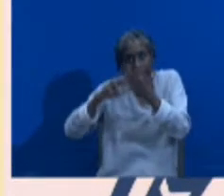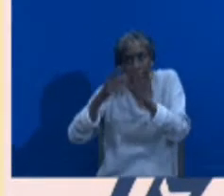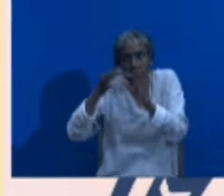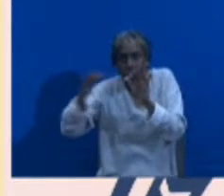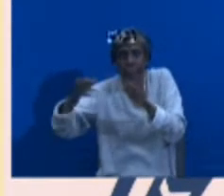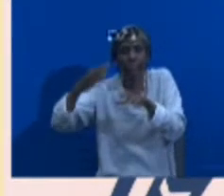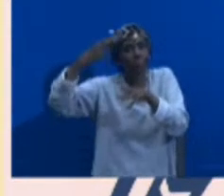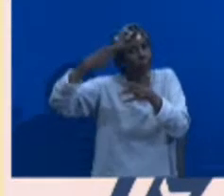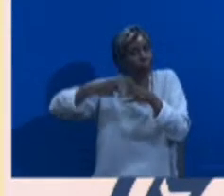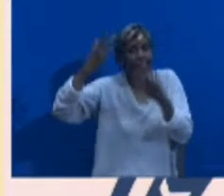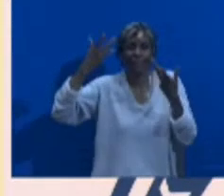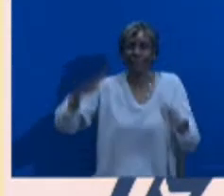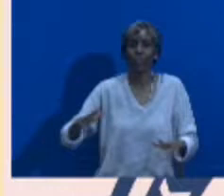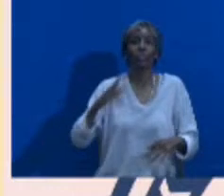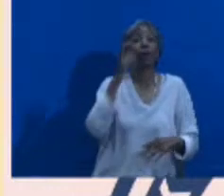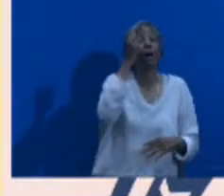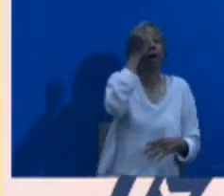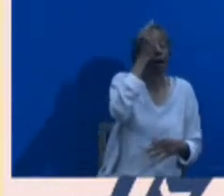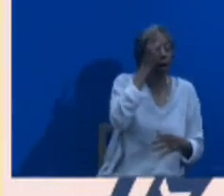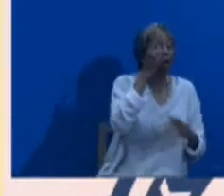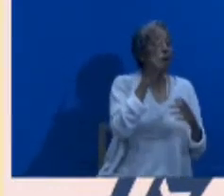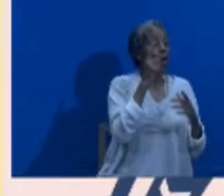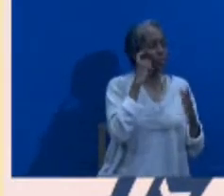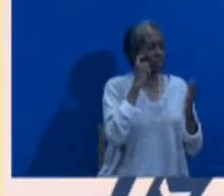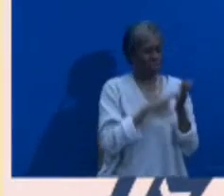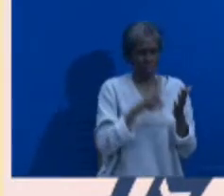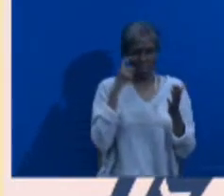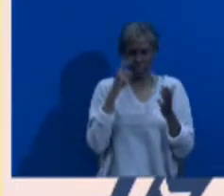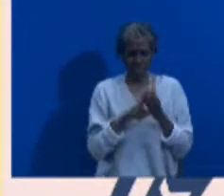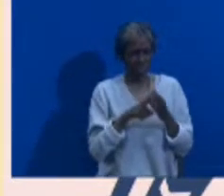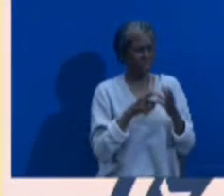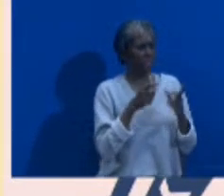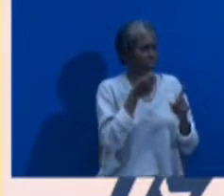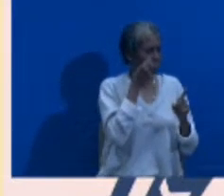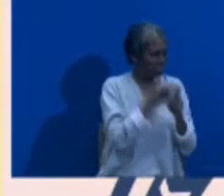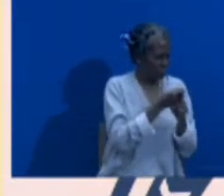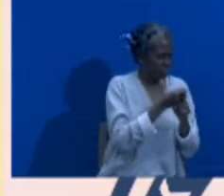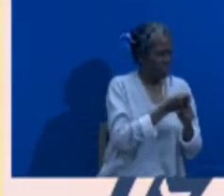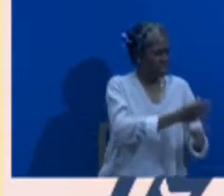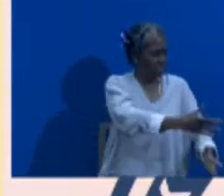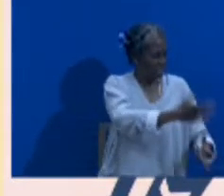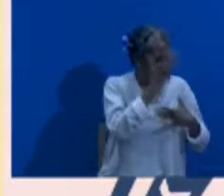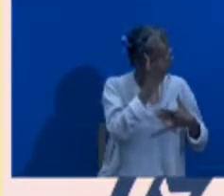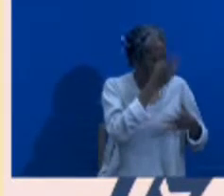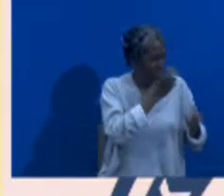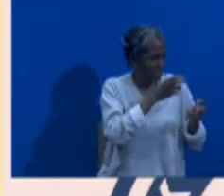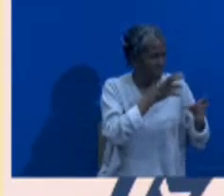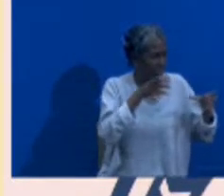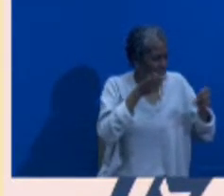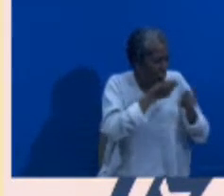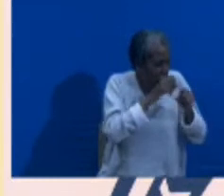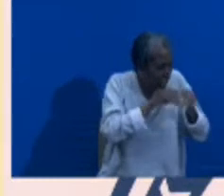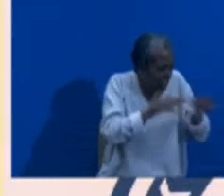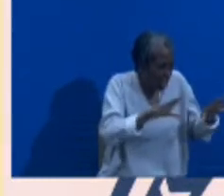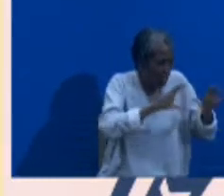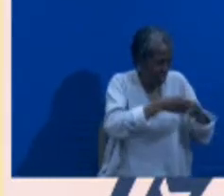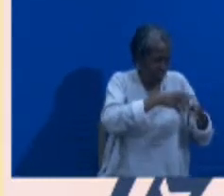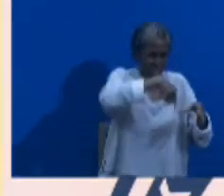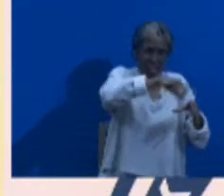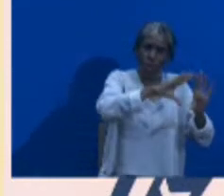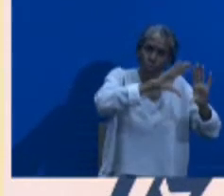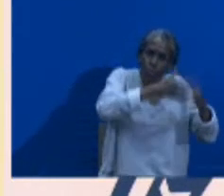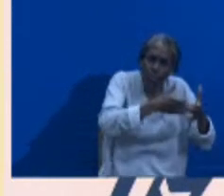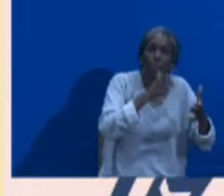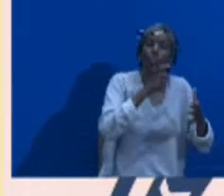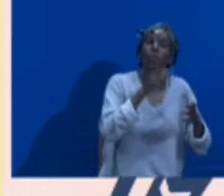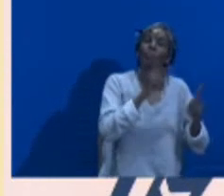sites. We are aware of some clusters of cases of COVID-19, likely linked to work site exposures among